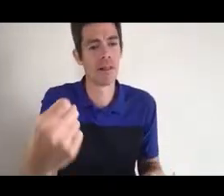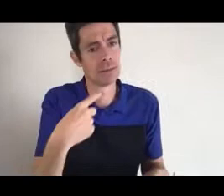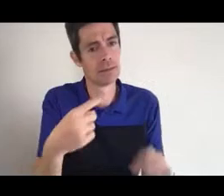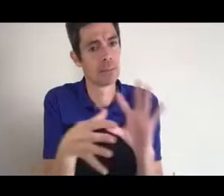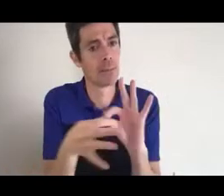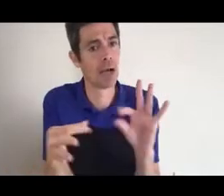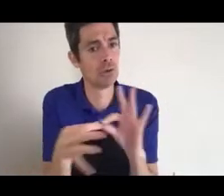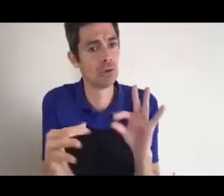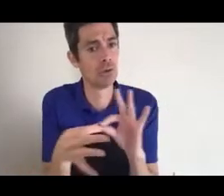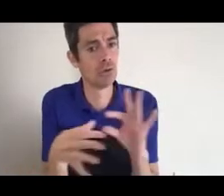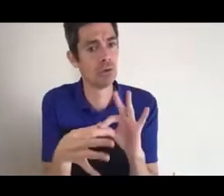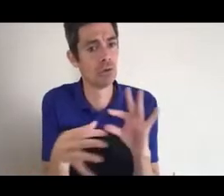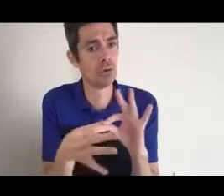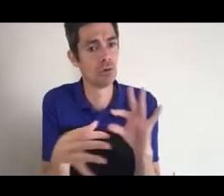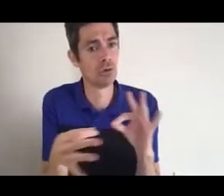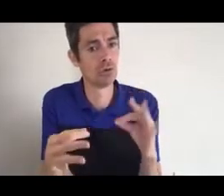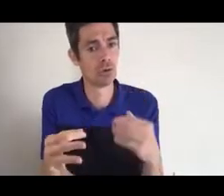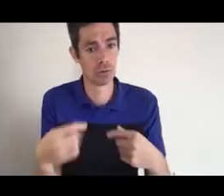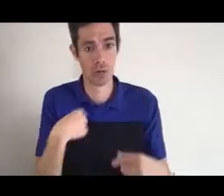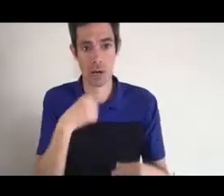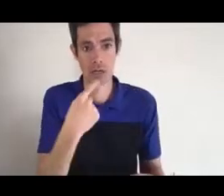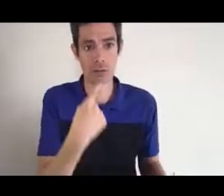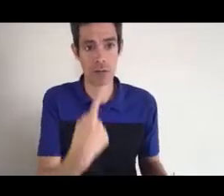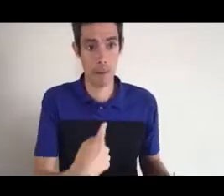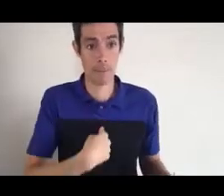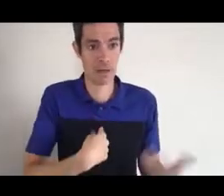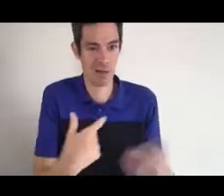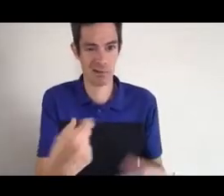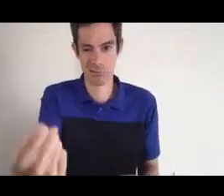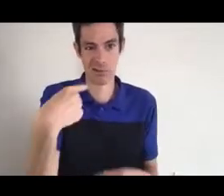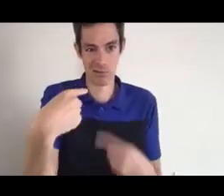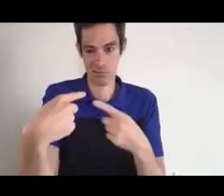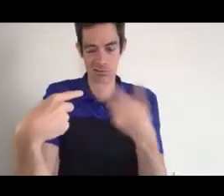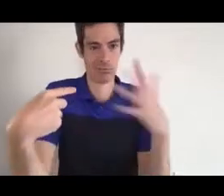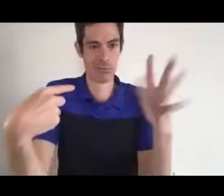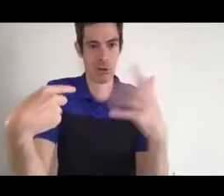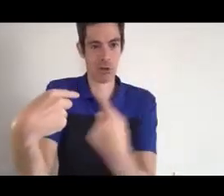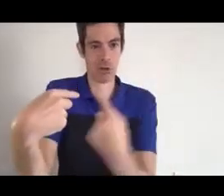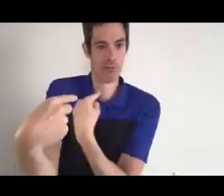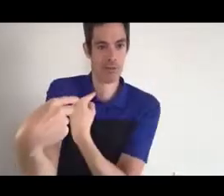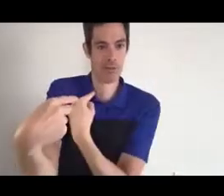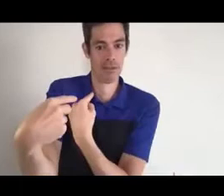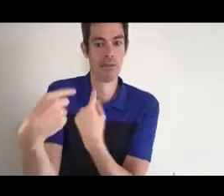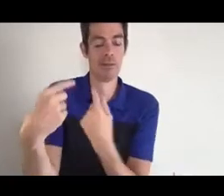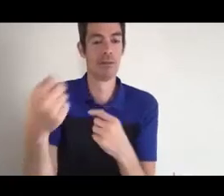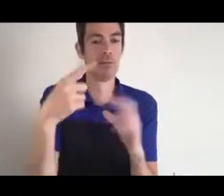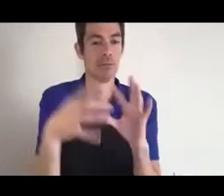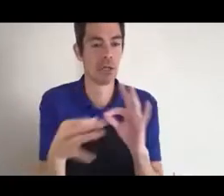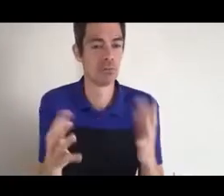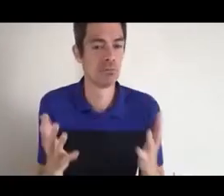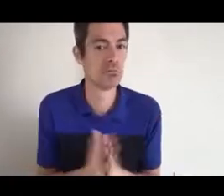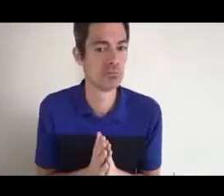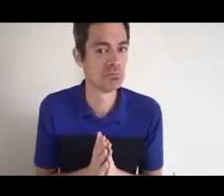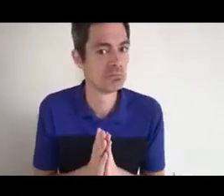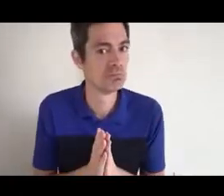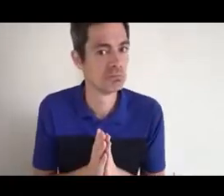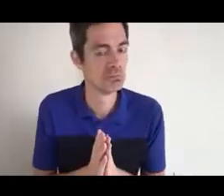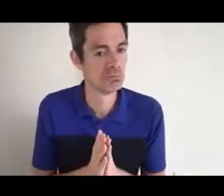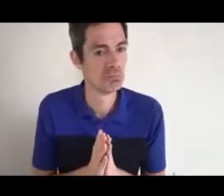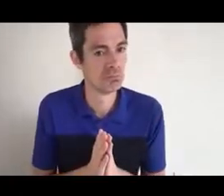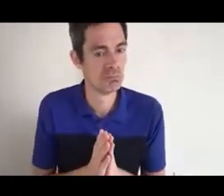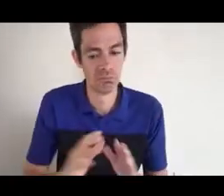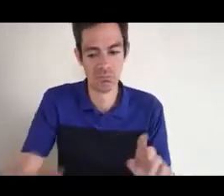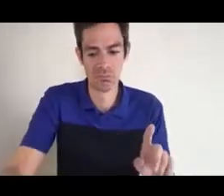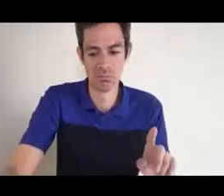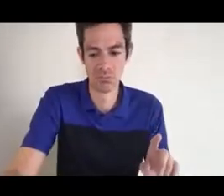pronoun. Send me a message, but I didn't say me. Send me is in one sign. Send me